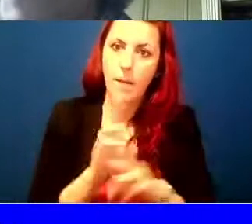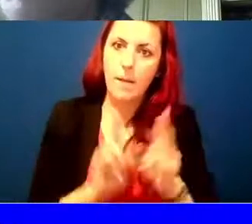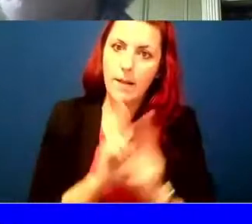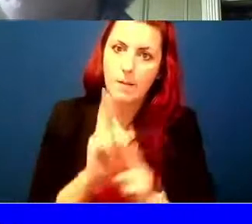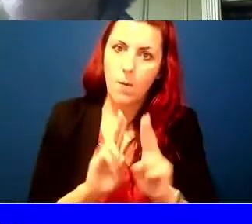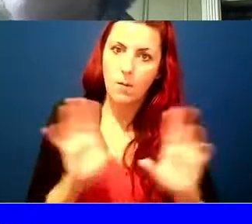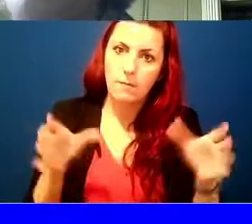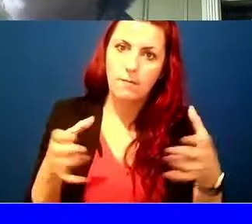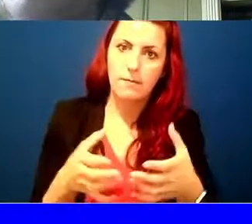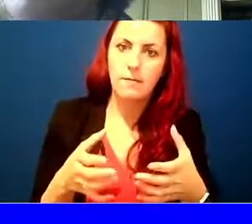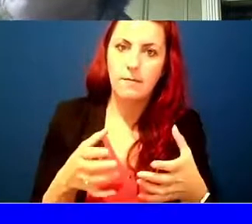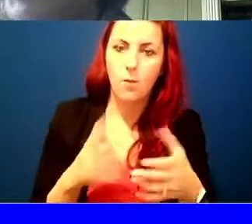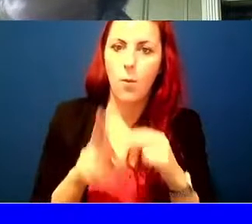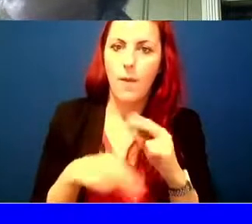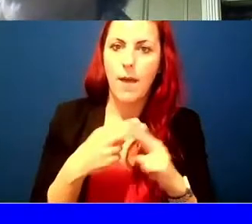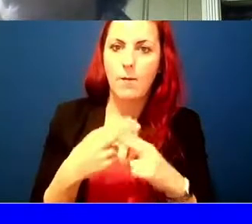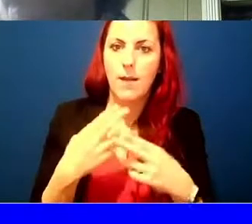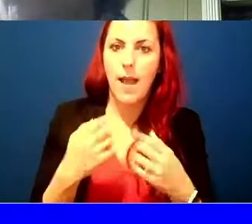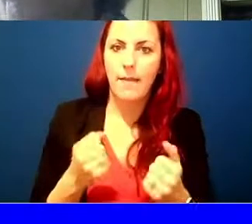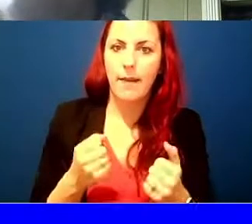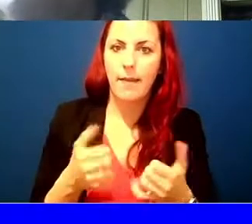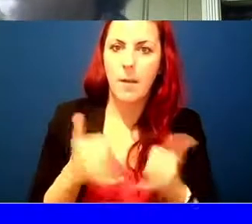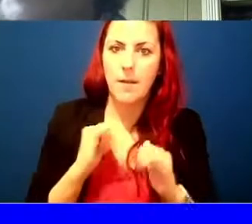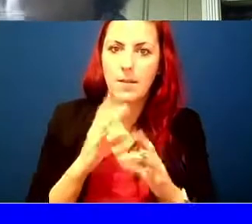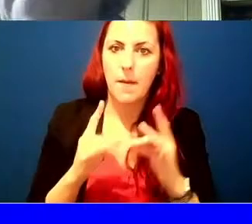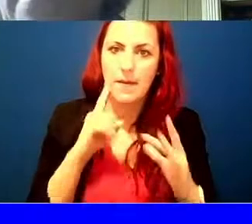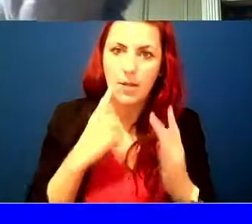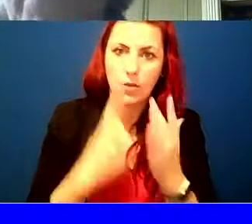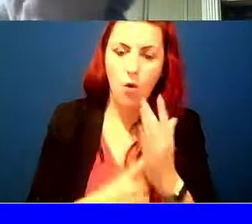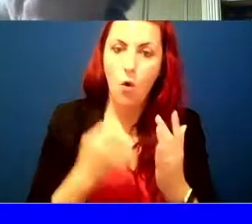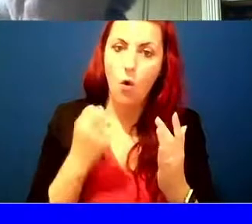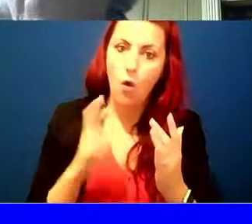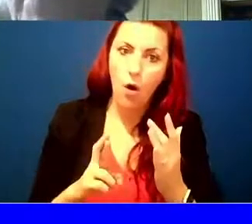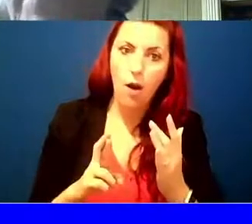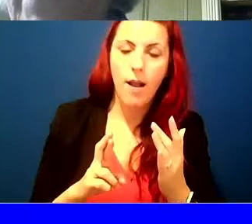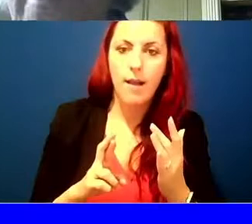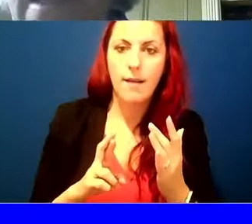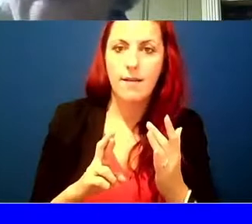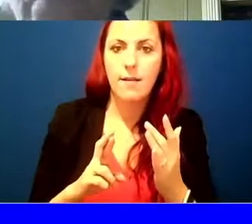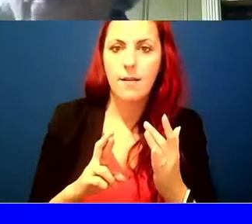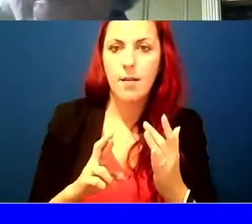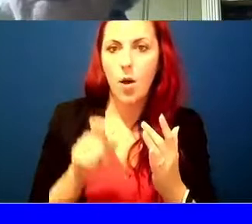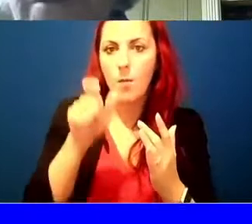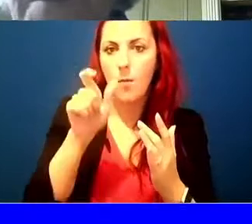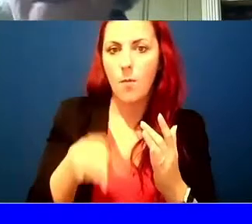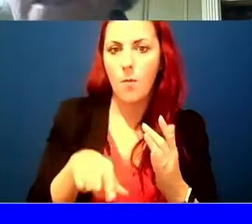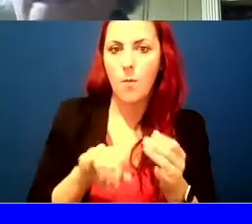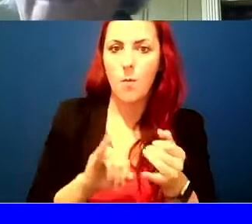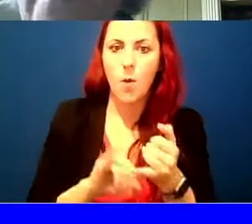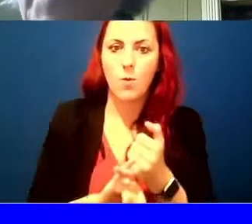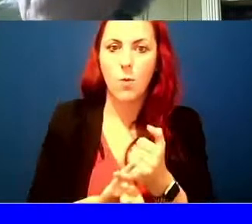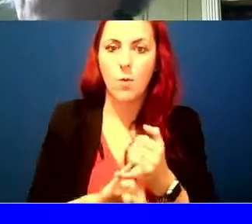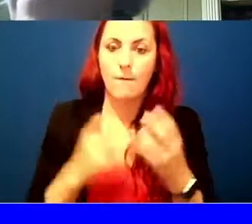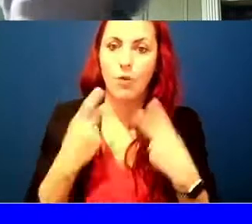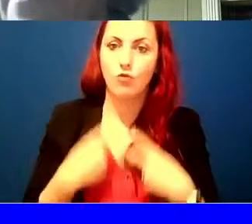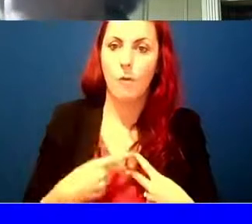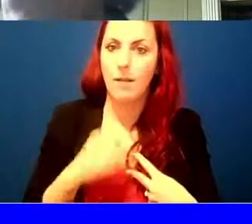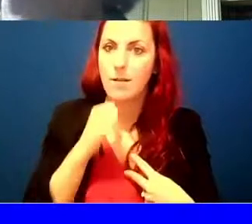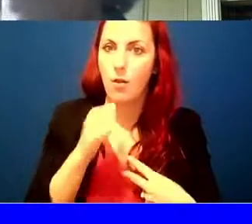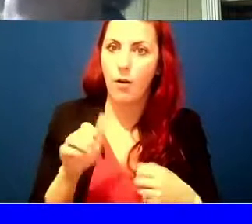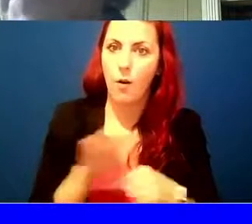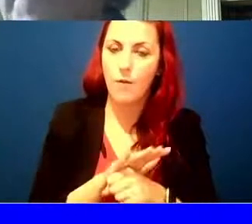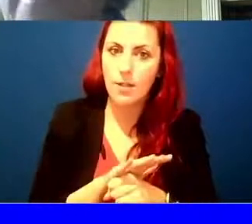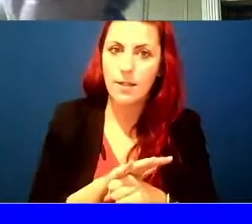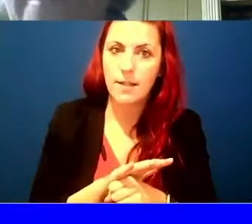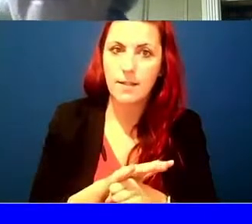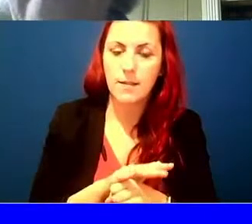capacity, a relevant person whose capacity is an issue, or indeed a person who is a very vulnerable person. So again,